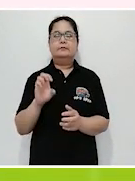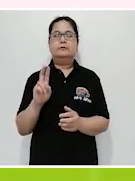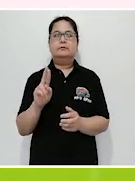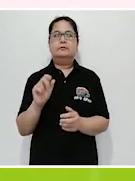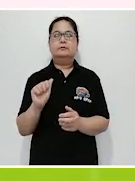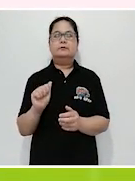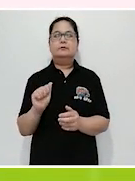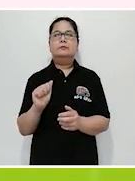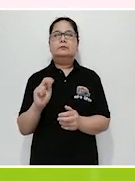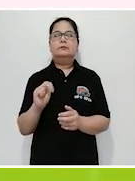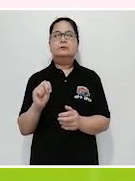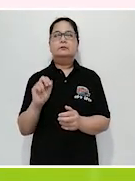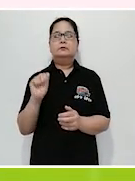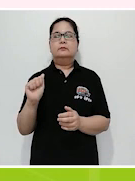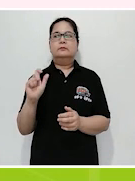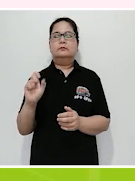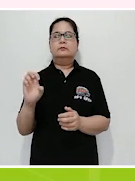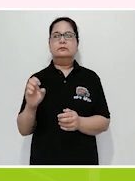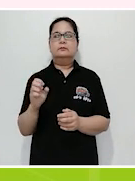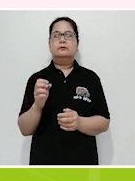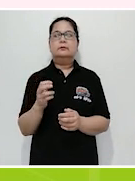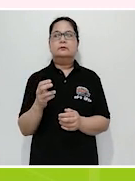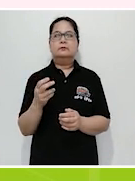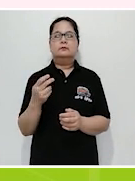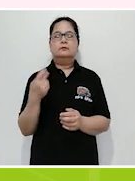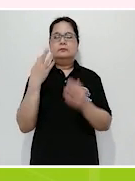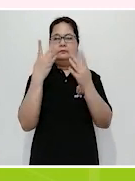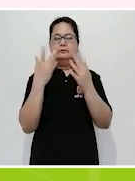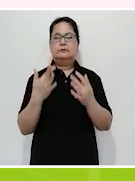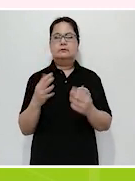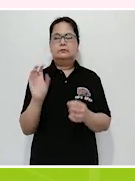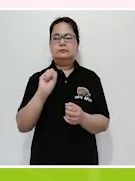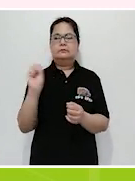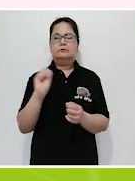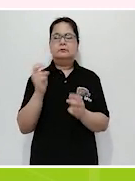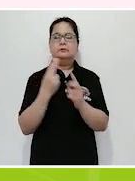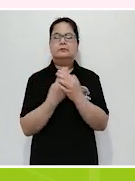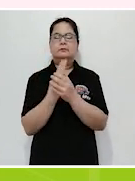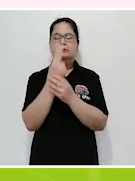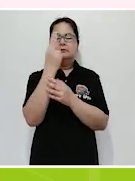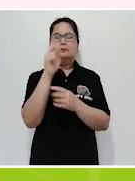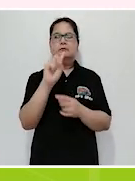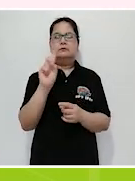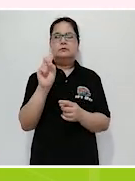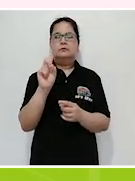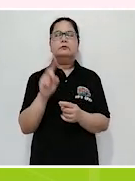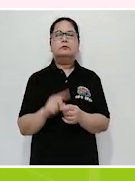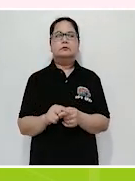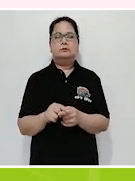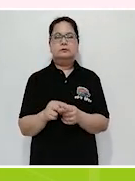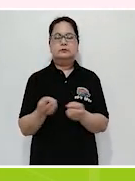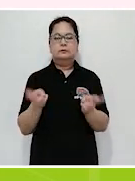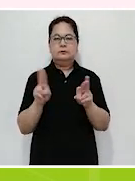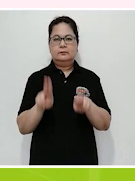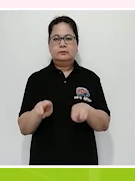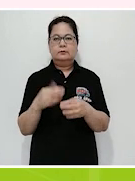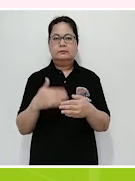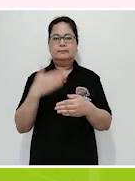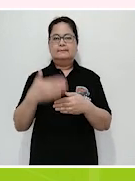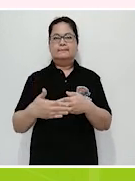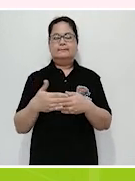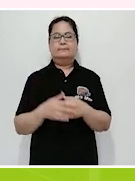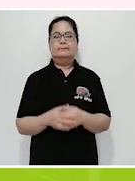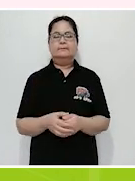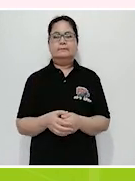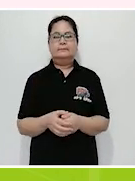Yun A is caught in the rain. She has no umbrella. What do you think happened